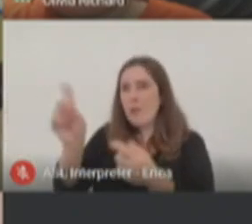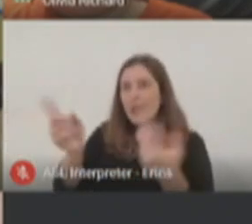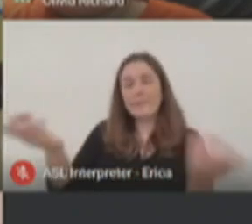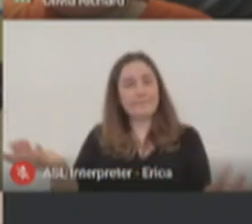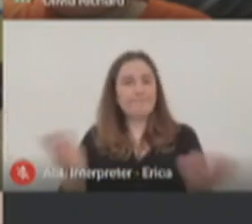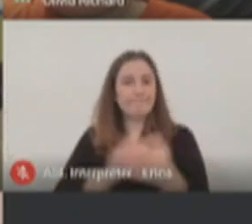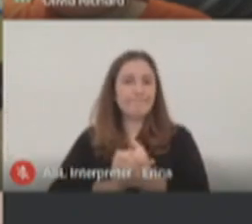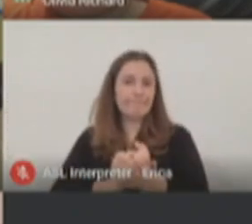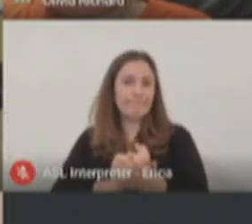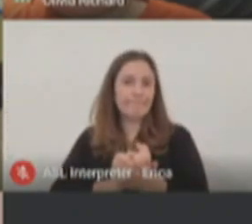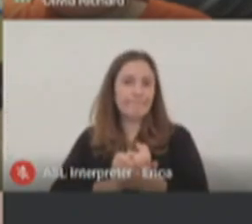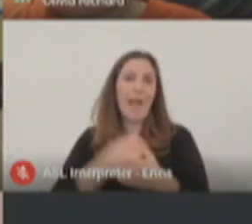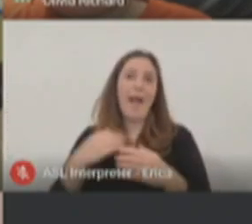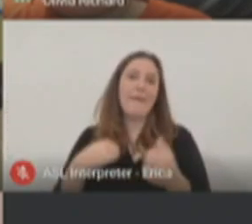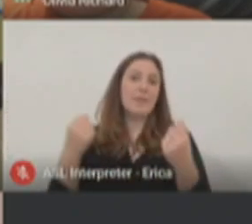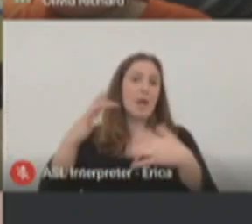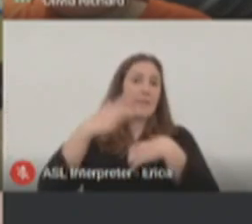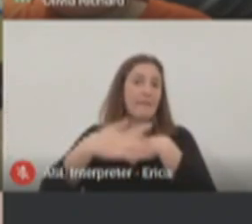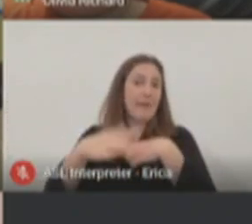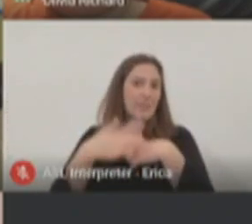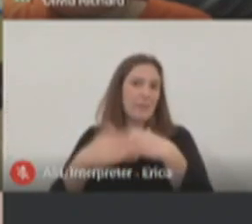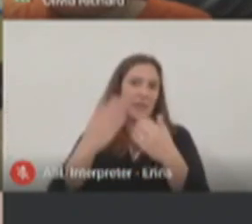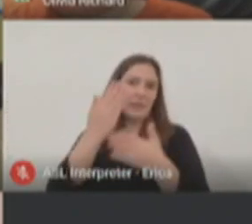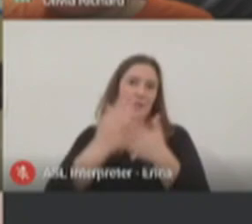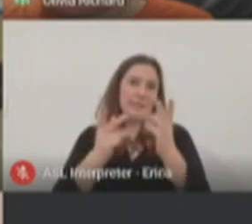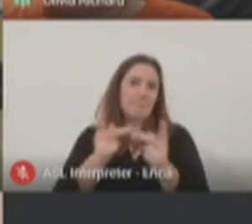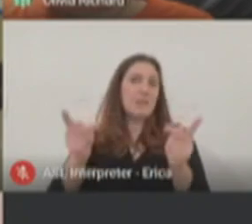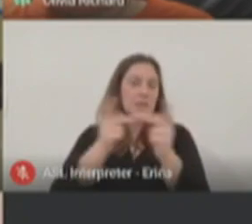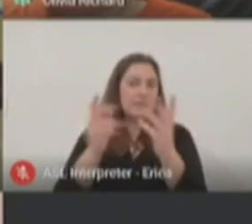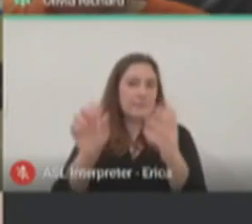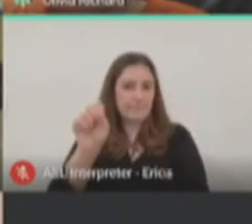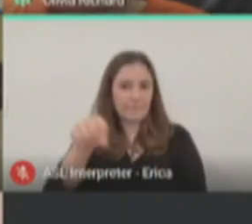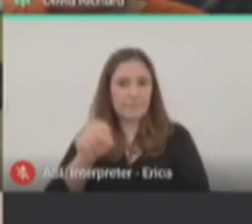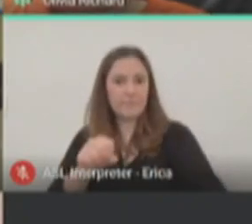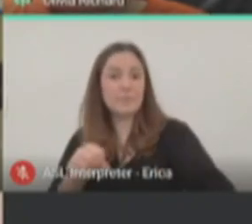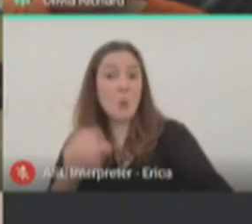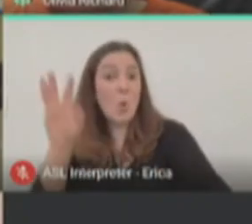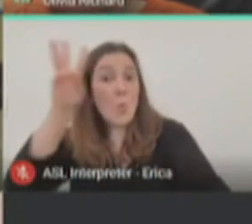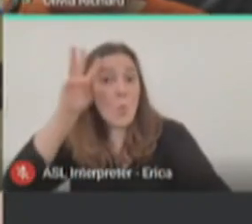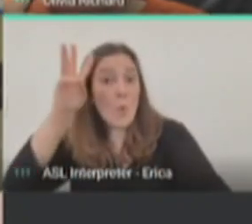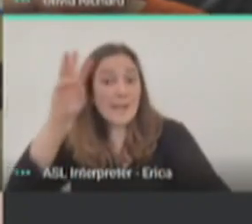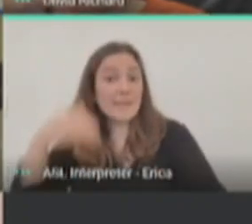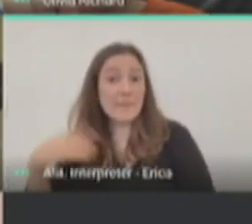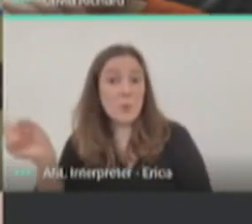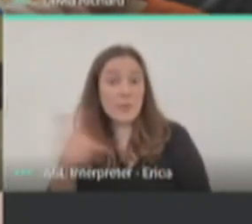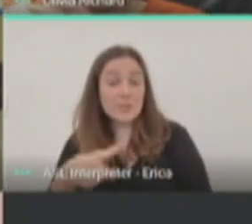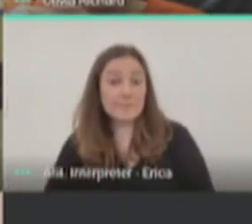lot of availability at some of these sites. Wesley had a question.